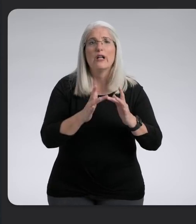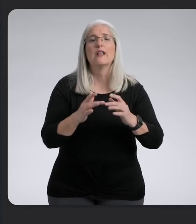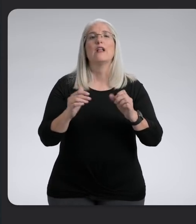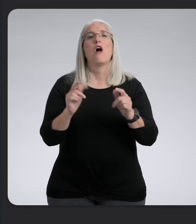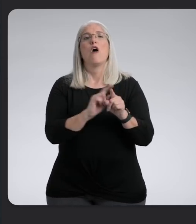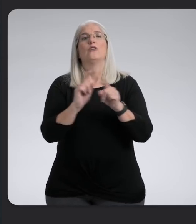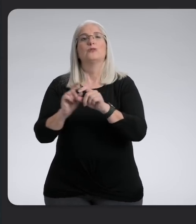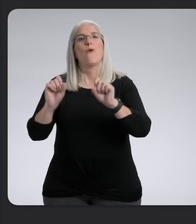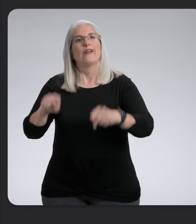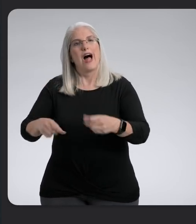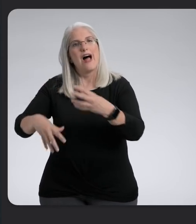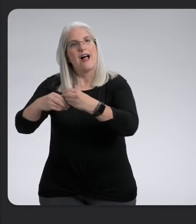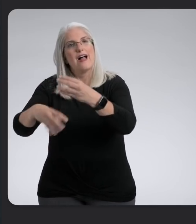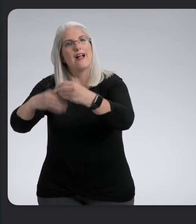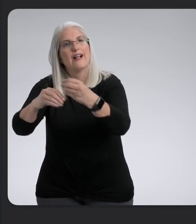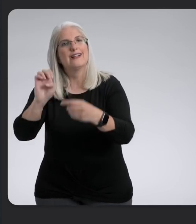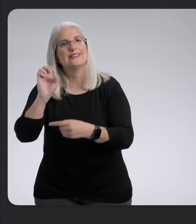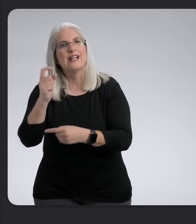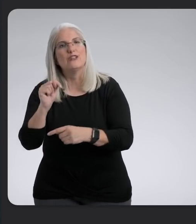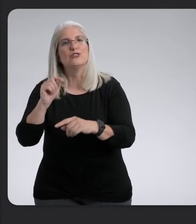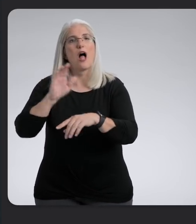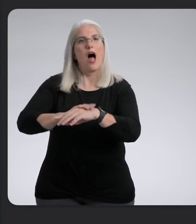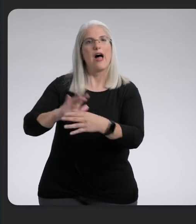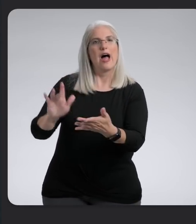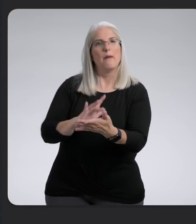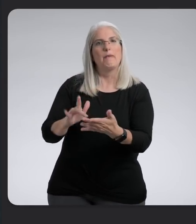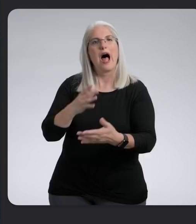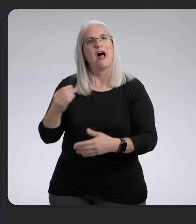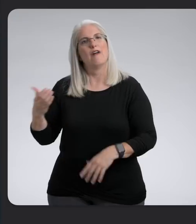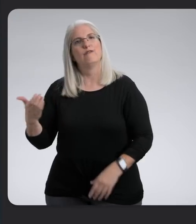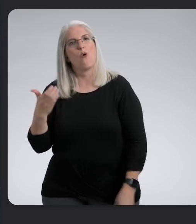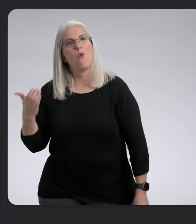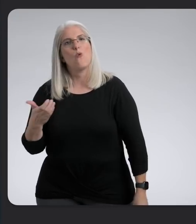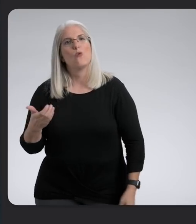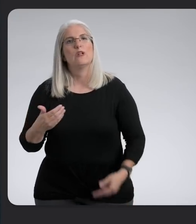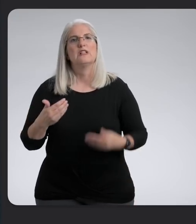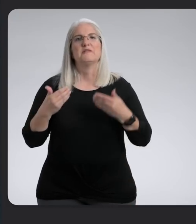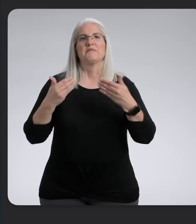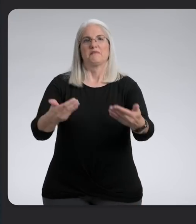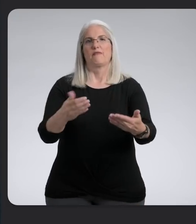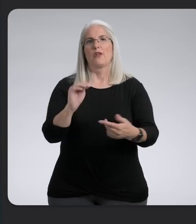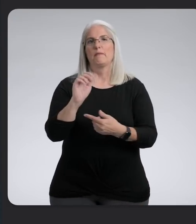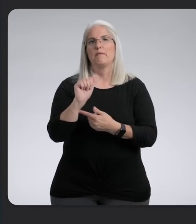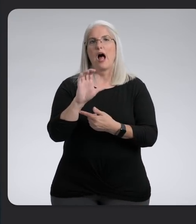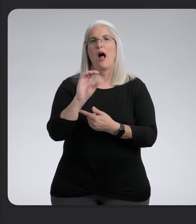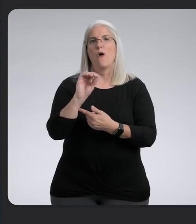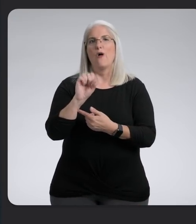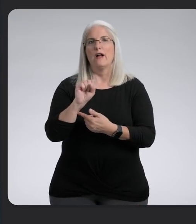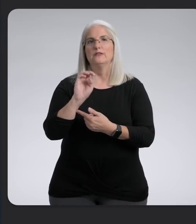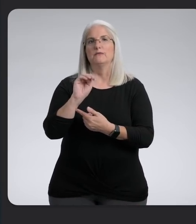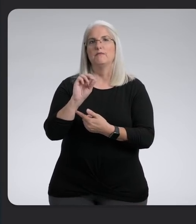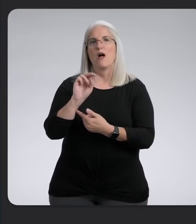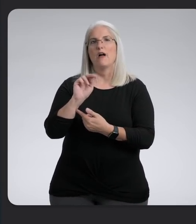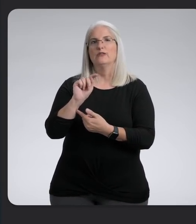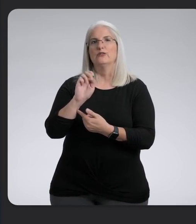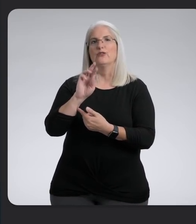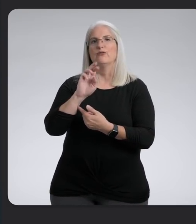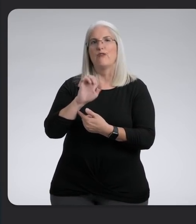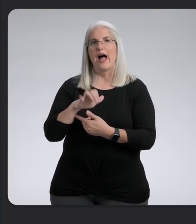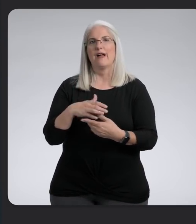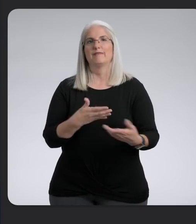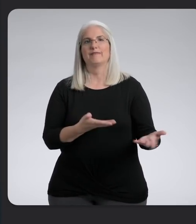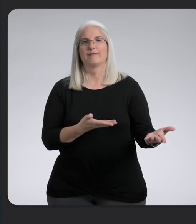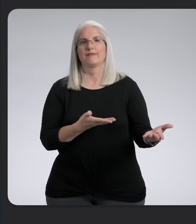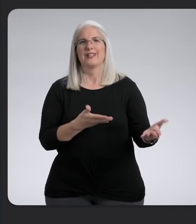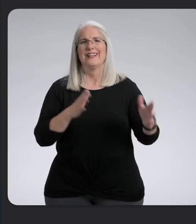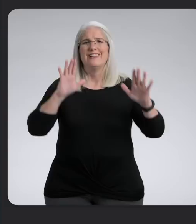and iPadOS. And with that, we have macOS Monterey. It's a fantastic release with great new